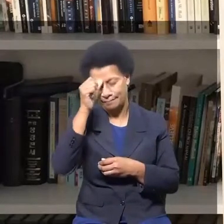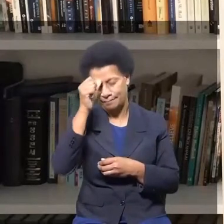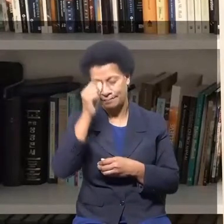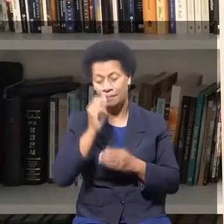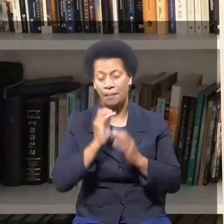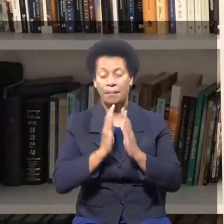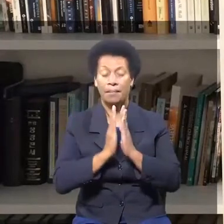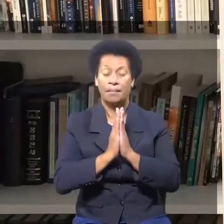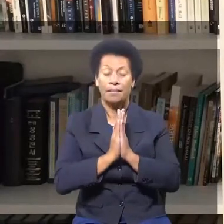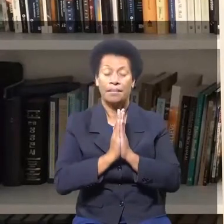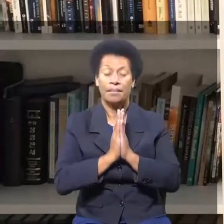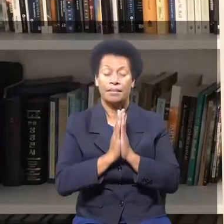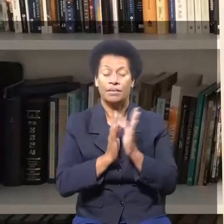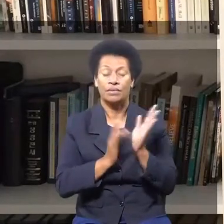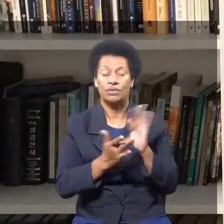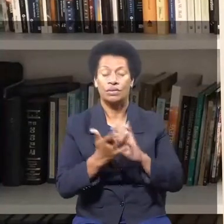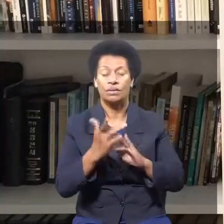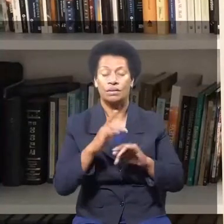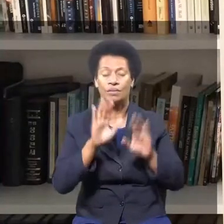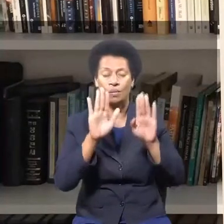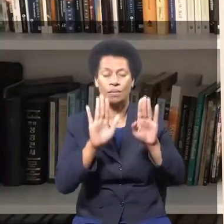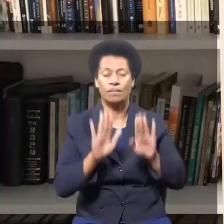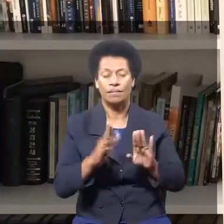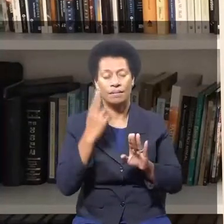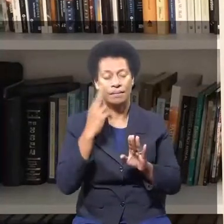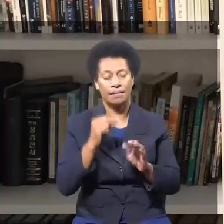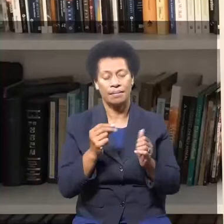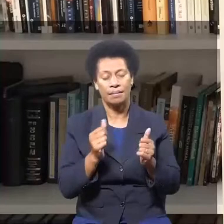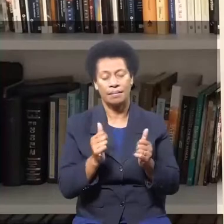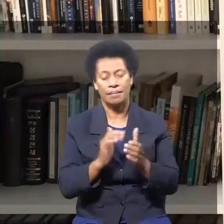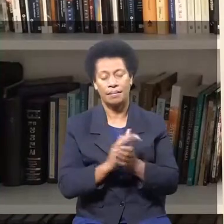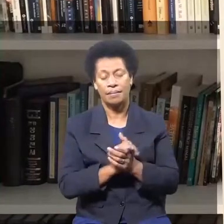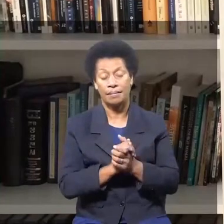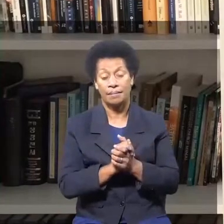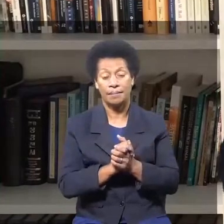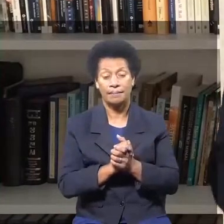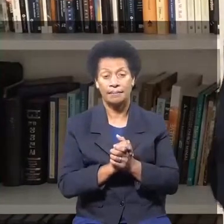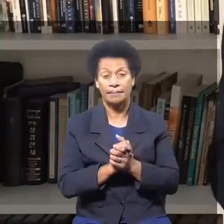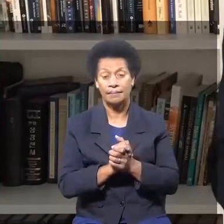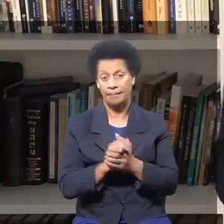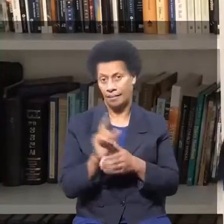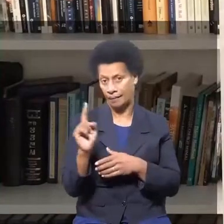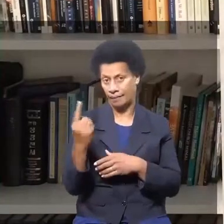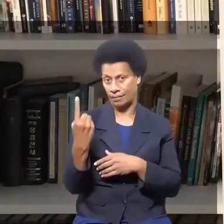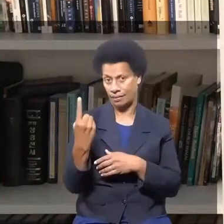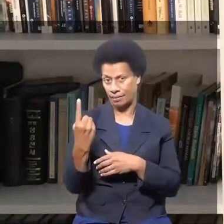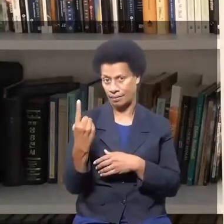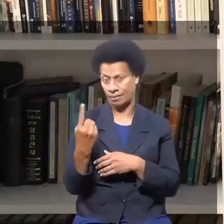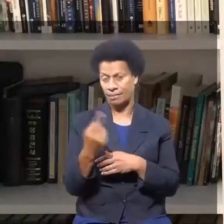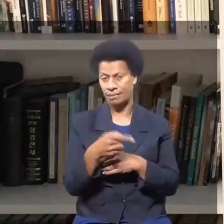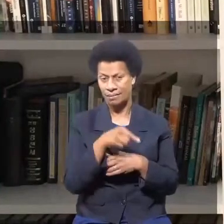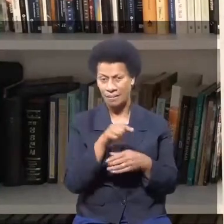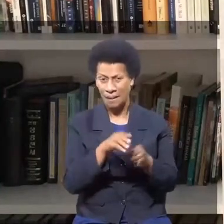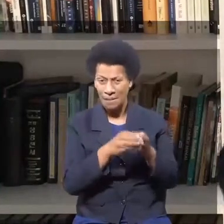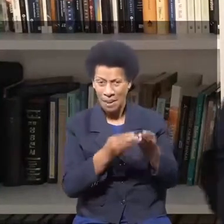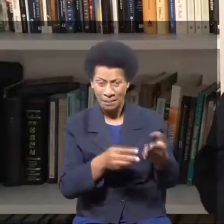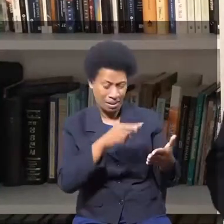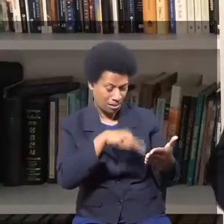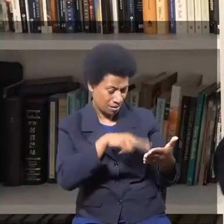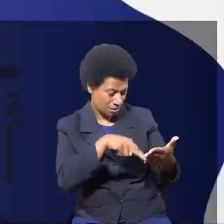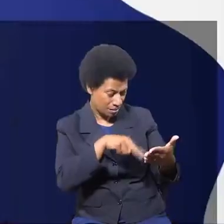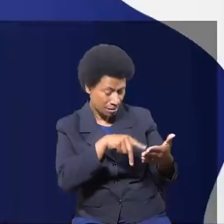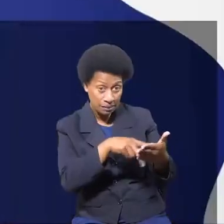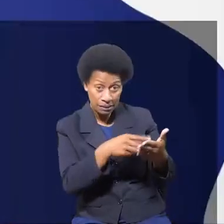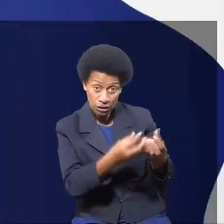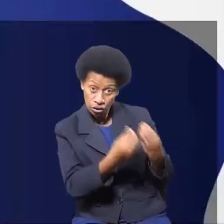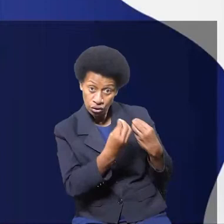know. Is my prayer in Jesus' wonderful name. Amen. The first teaching in the Bible that we need to understand is this,